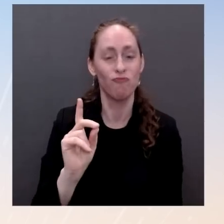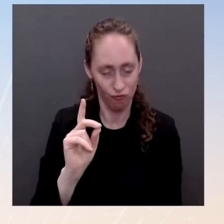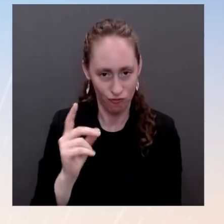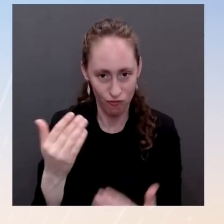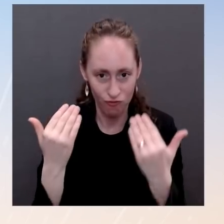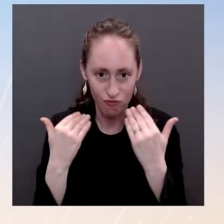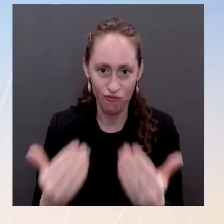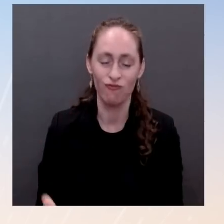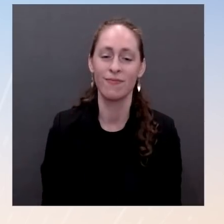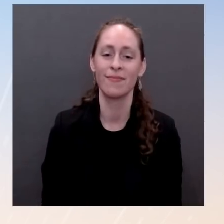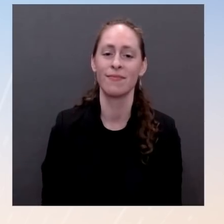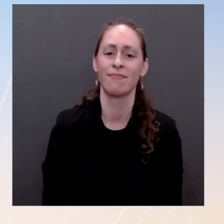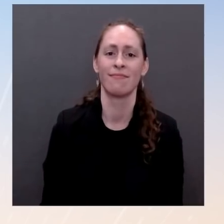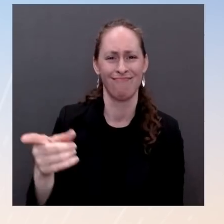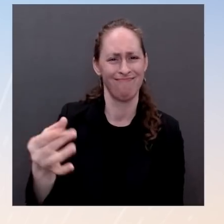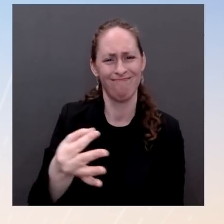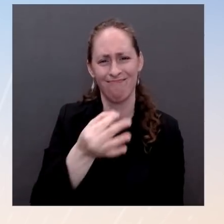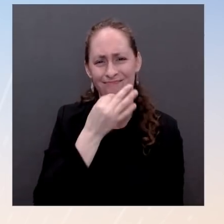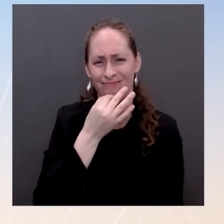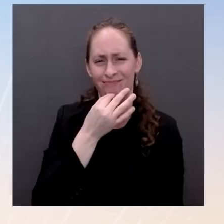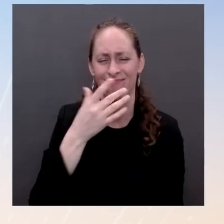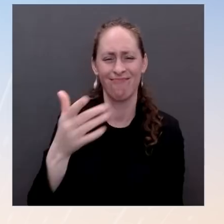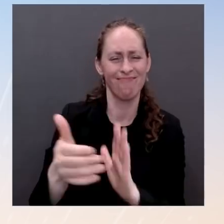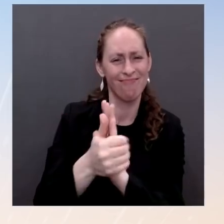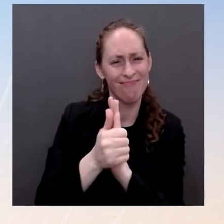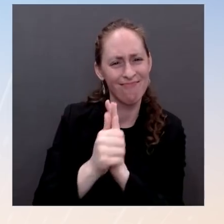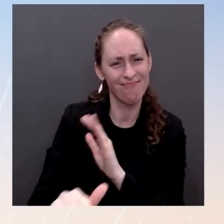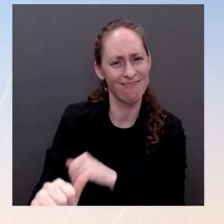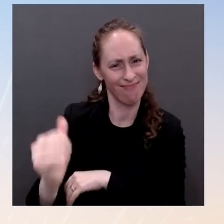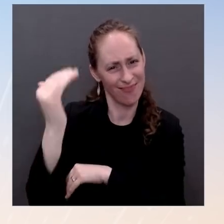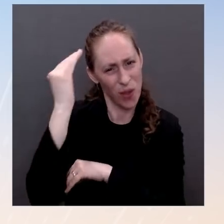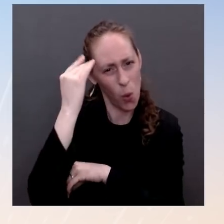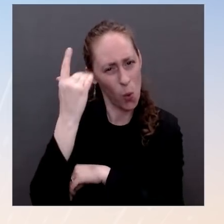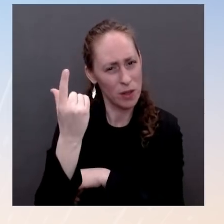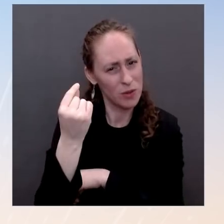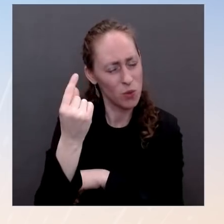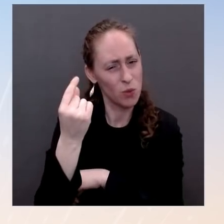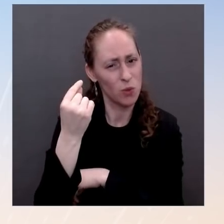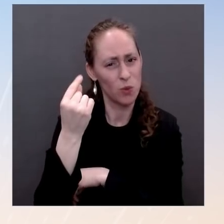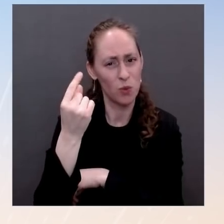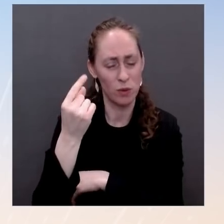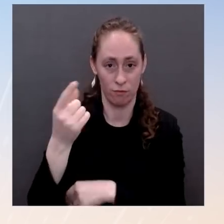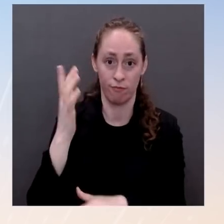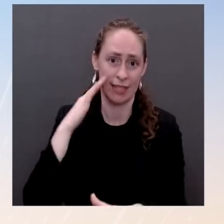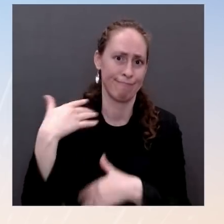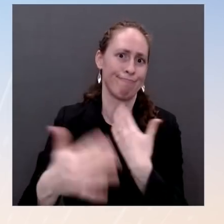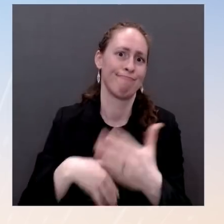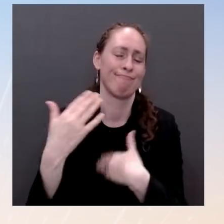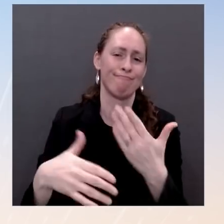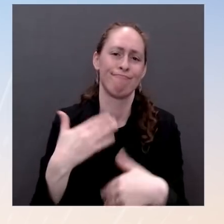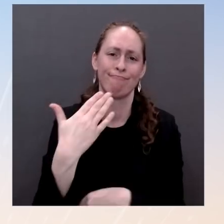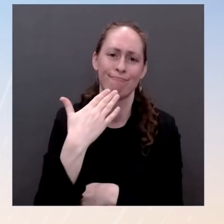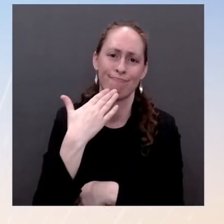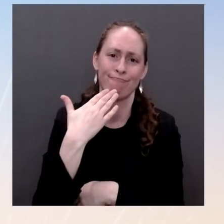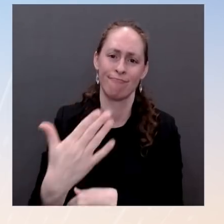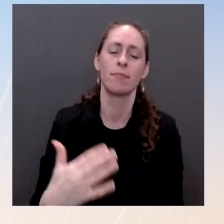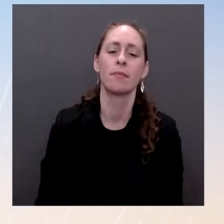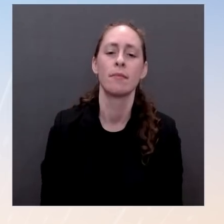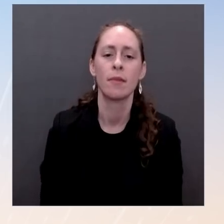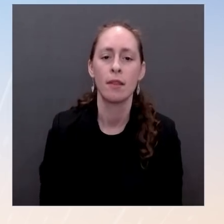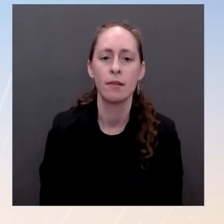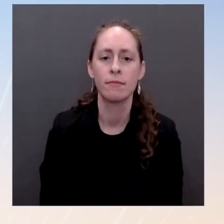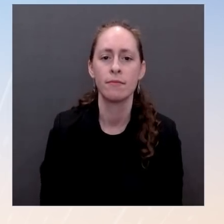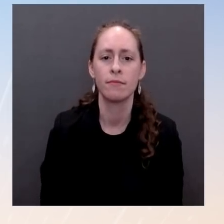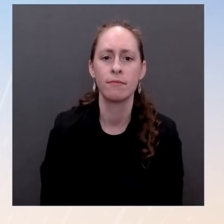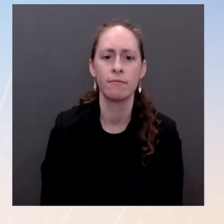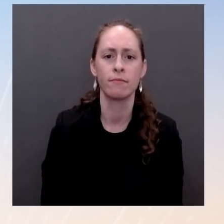ensure he hits the ground running and is guided by the science on critical missions facing the FDA. From continuing to lead the fight against